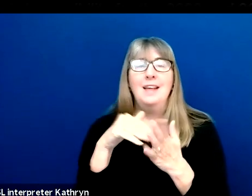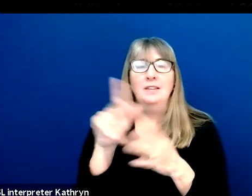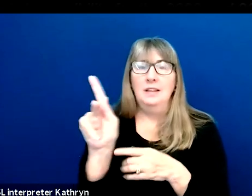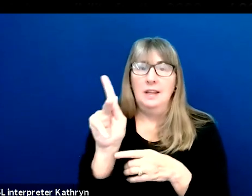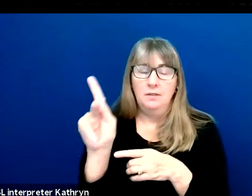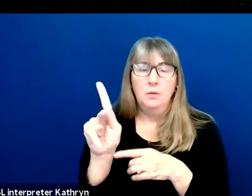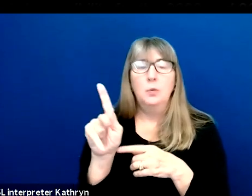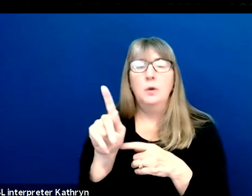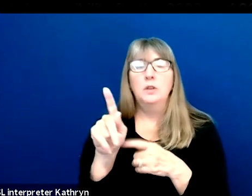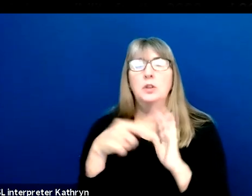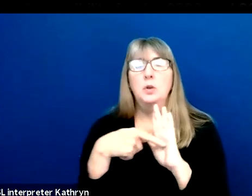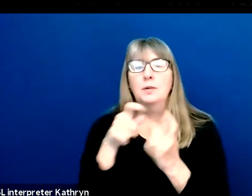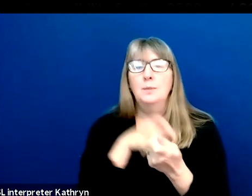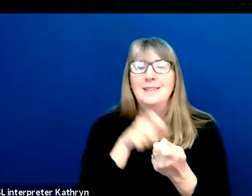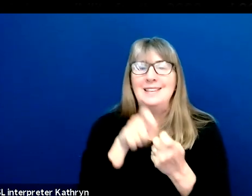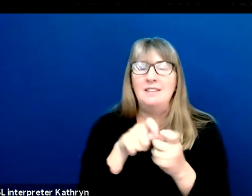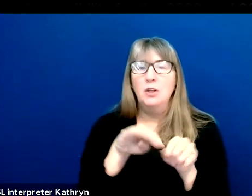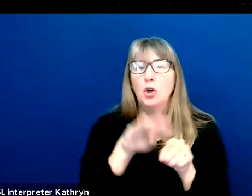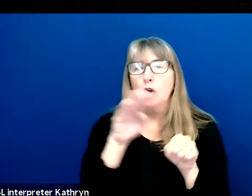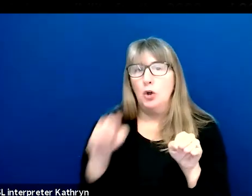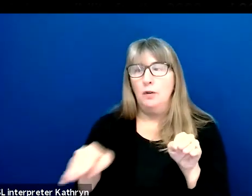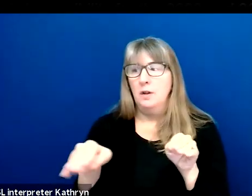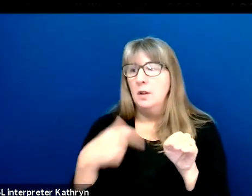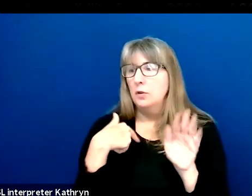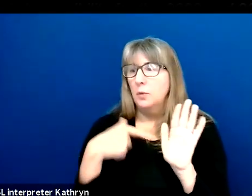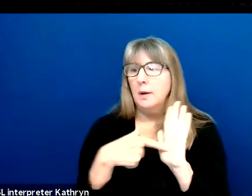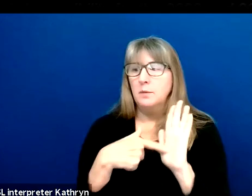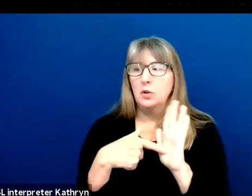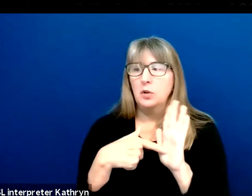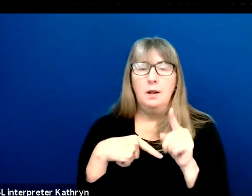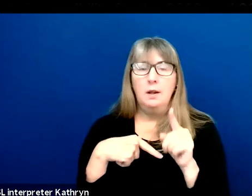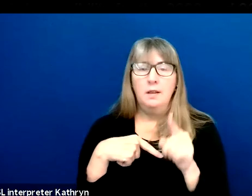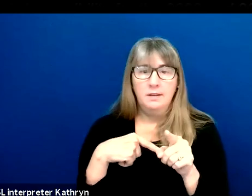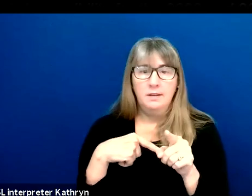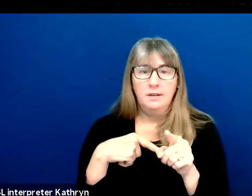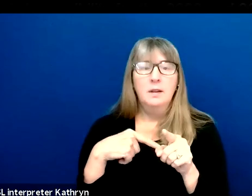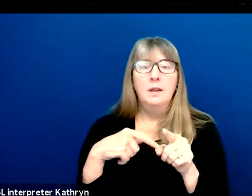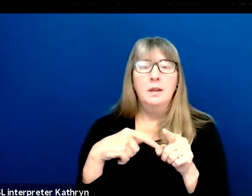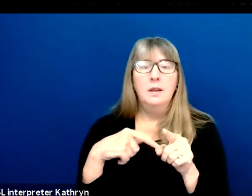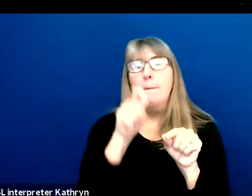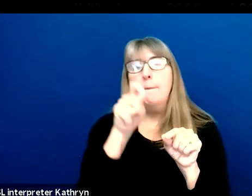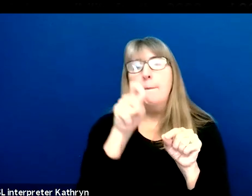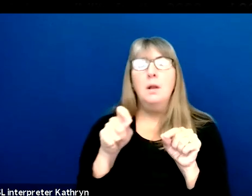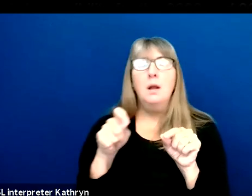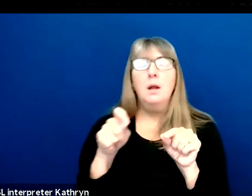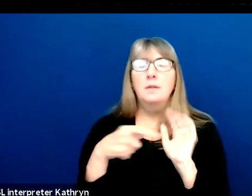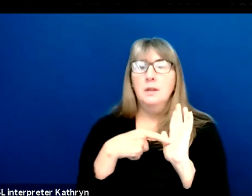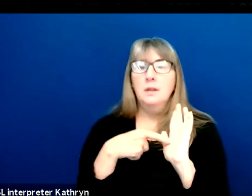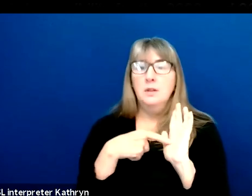curve. And so what I'm showing on this slide is a plot that shows a black body curve. So that's wavelength on